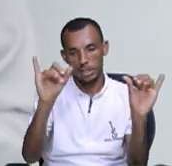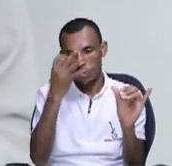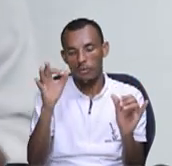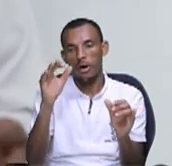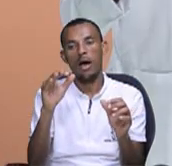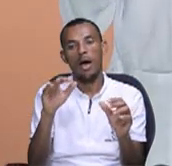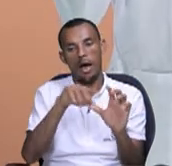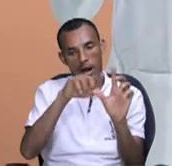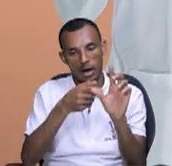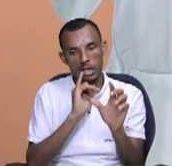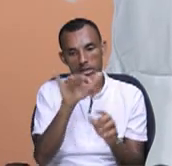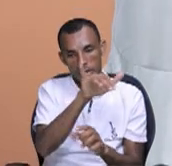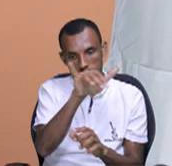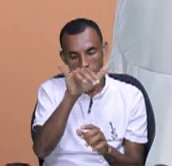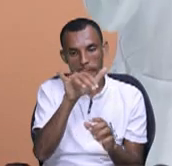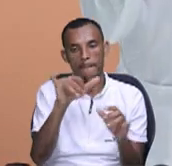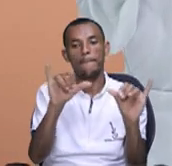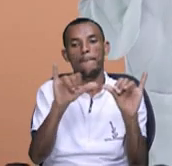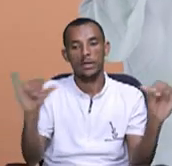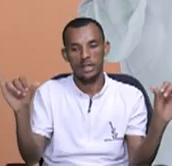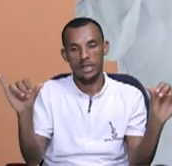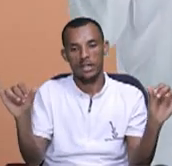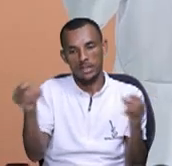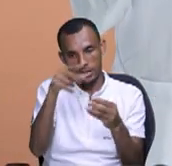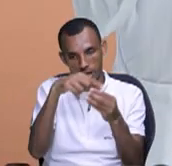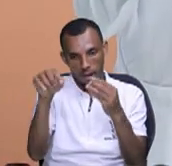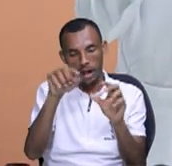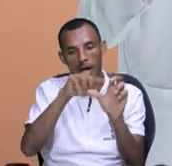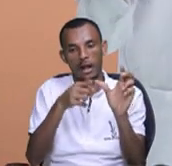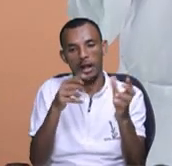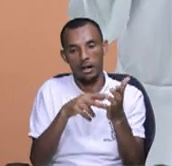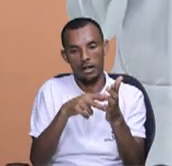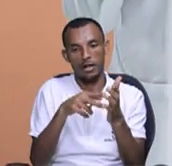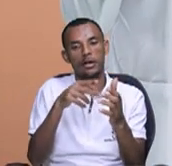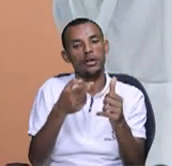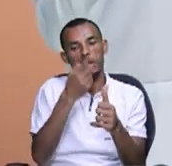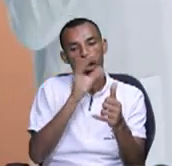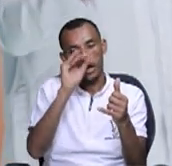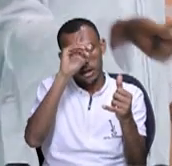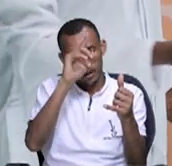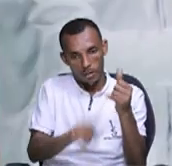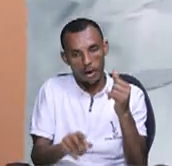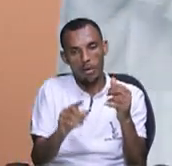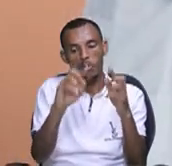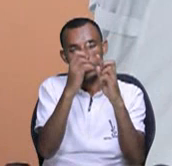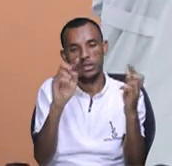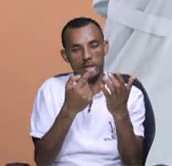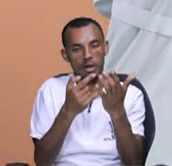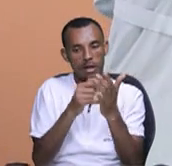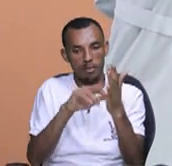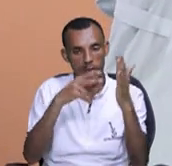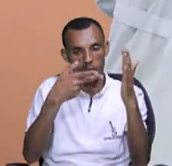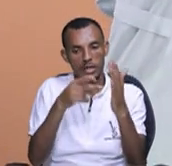an angle is the same as measuring a certain angle with initial position and terminal position. This means